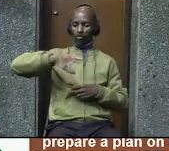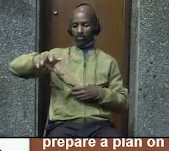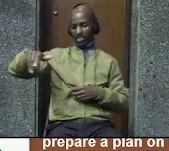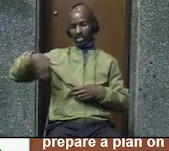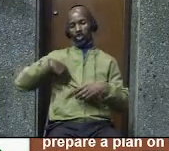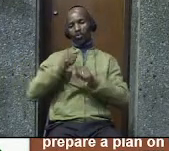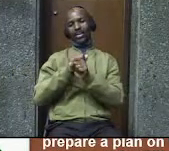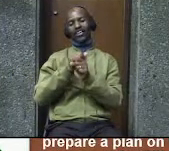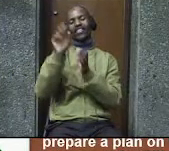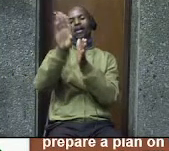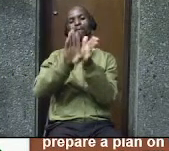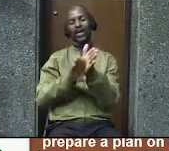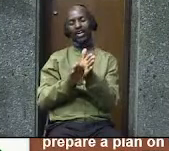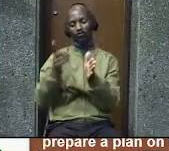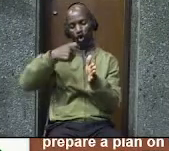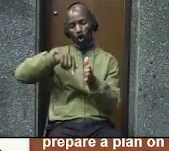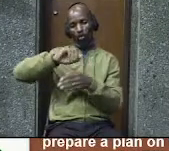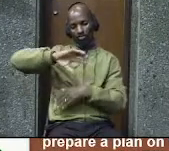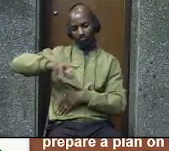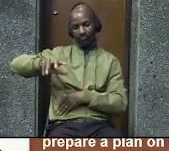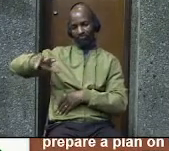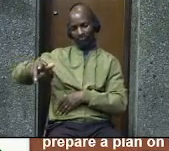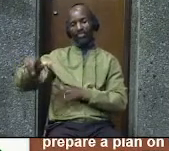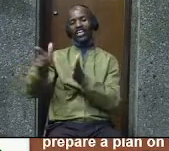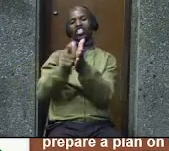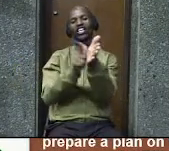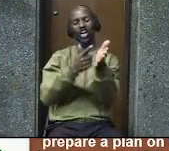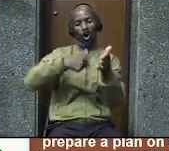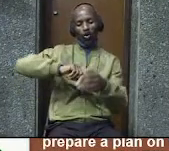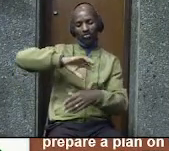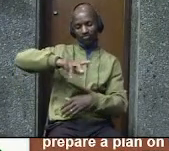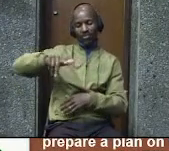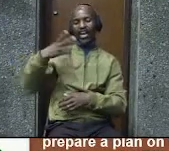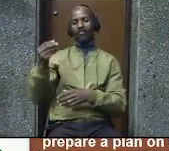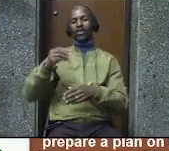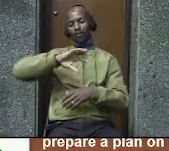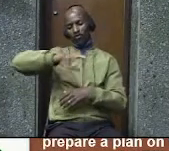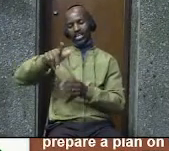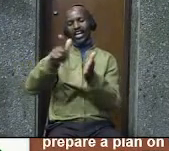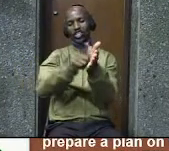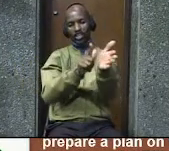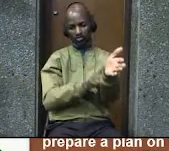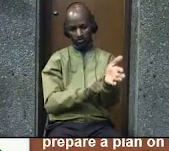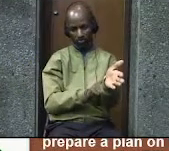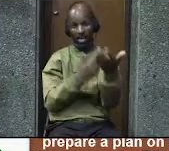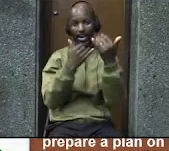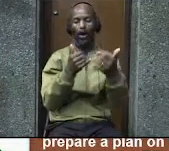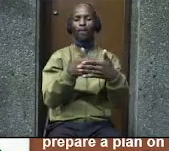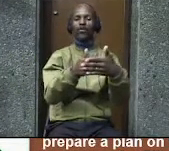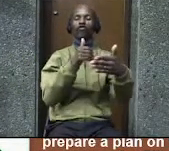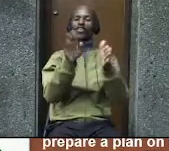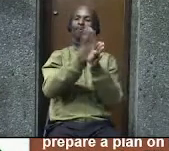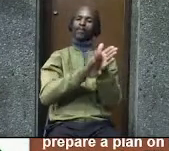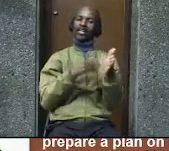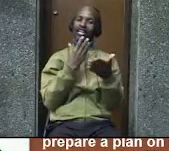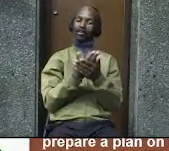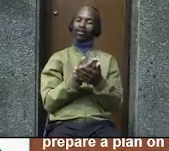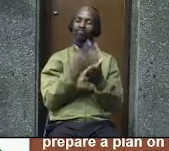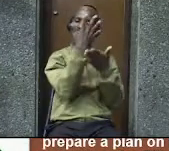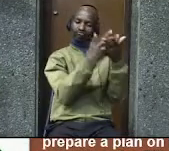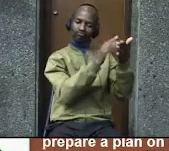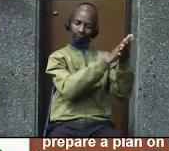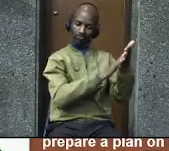bill to all provincial legislatures. Every province has a provincial legislature before the bill has been tabled